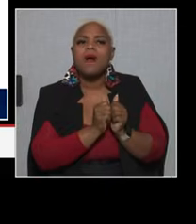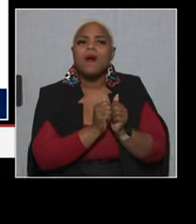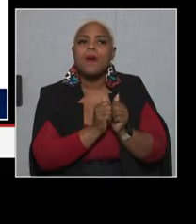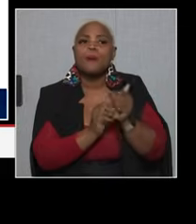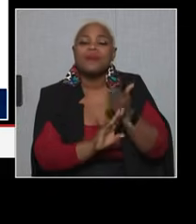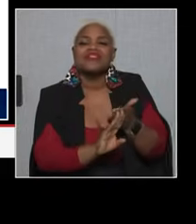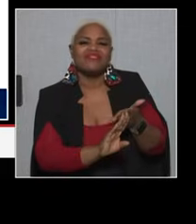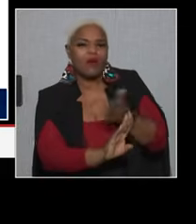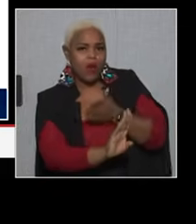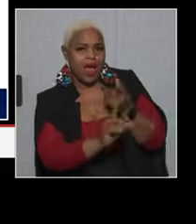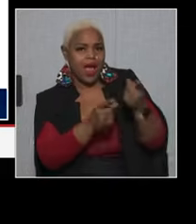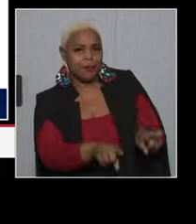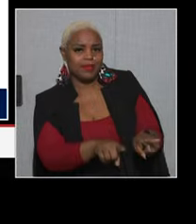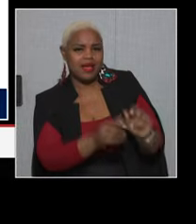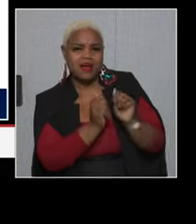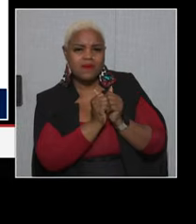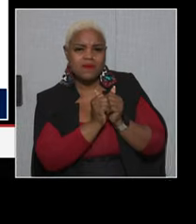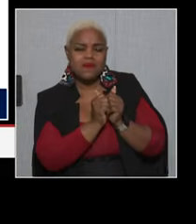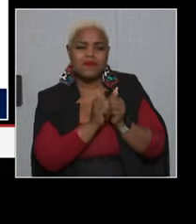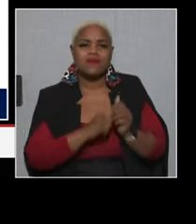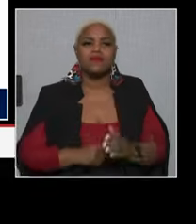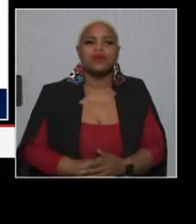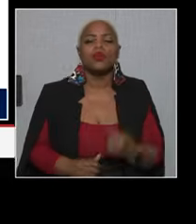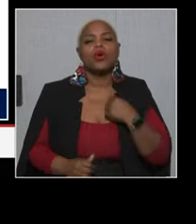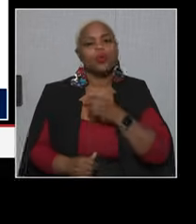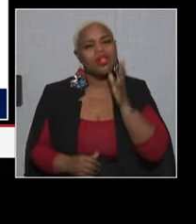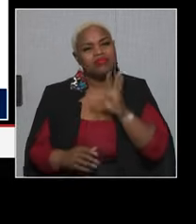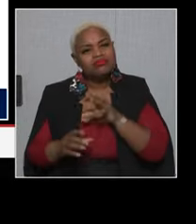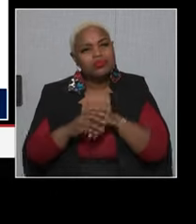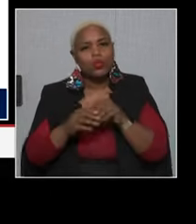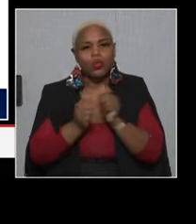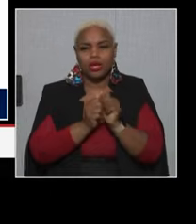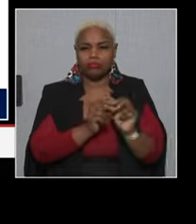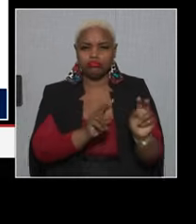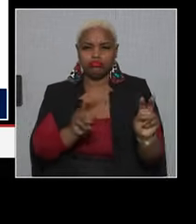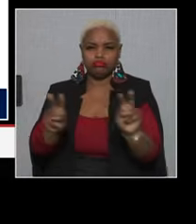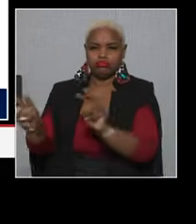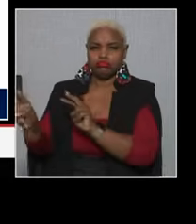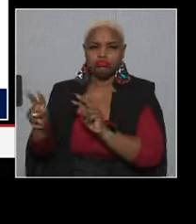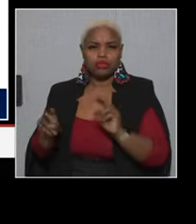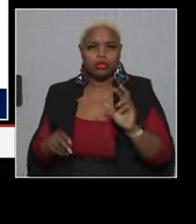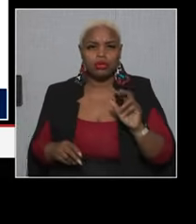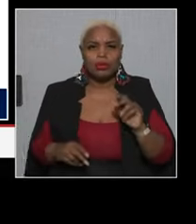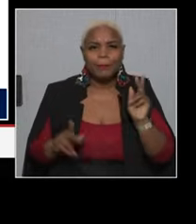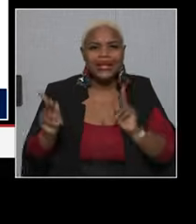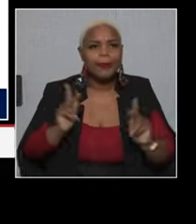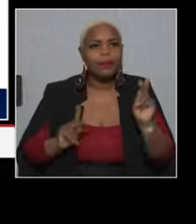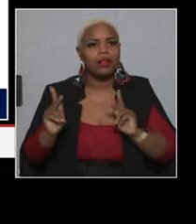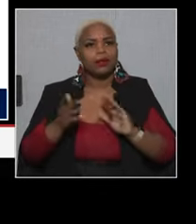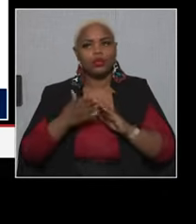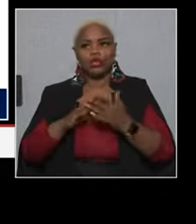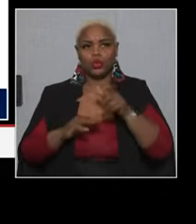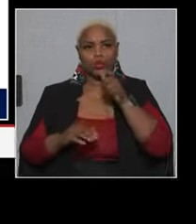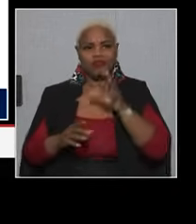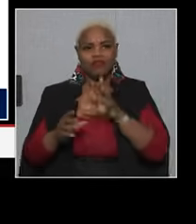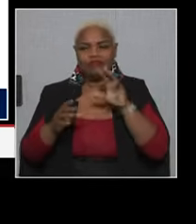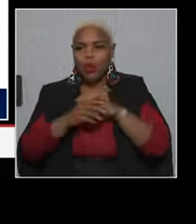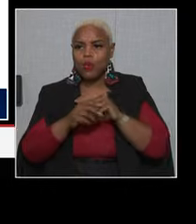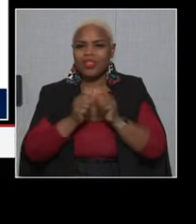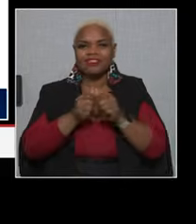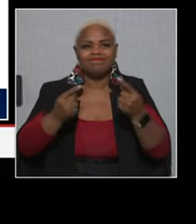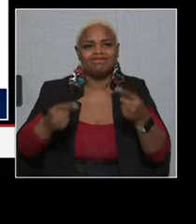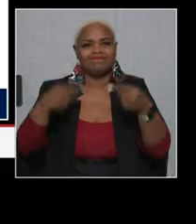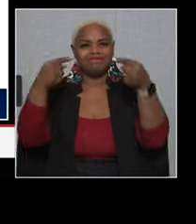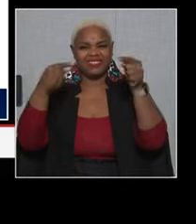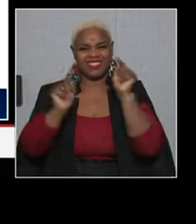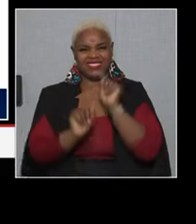been seeing a lot more success in being able to identify who the I'll say culprits are with regards to our shootings. We